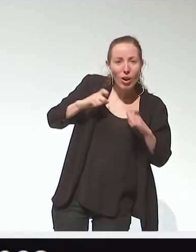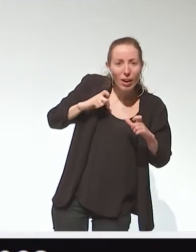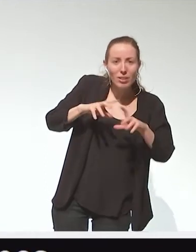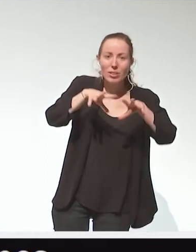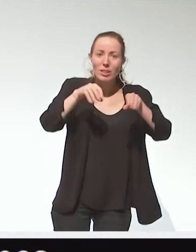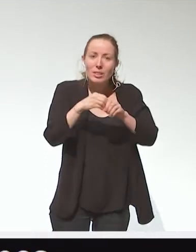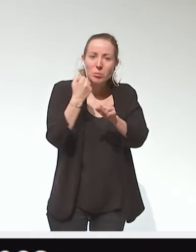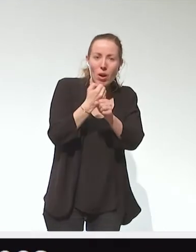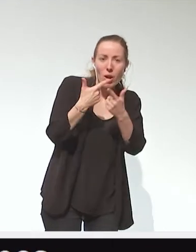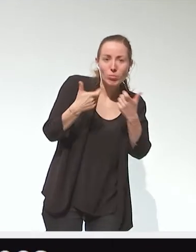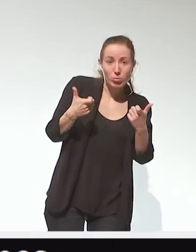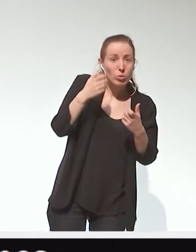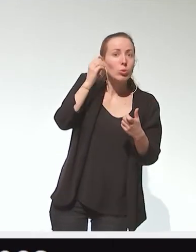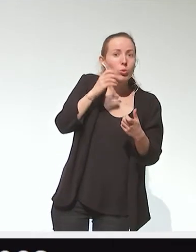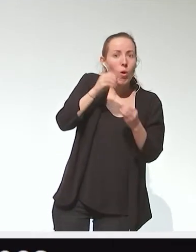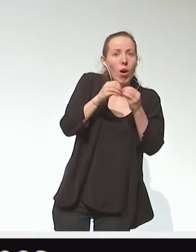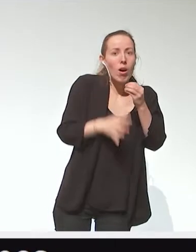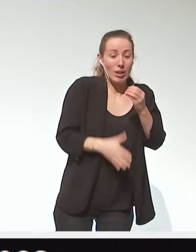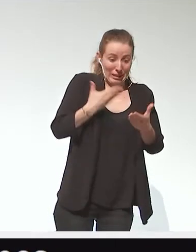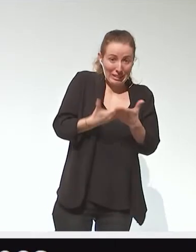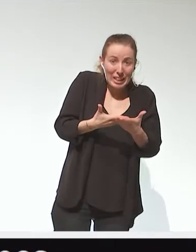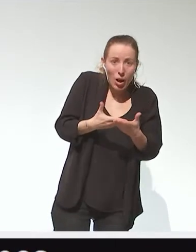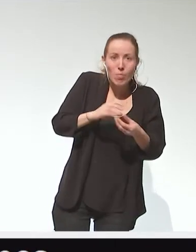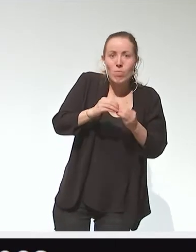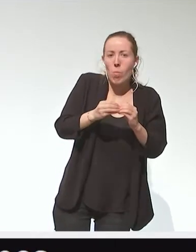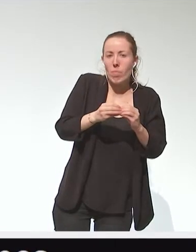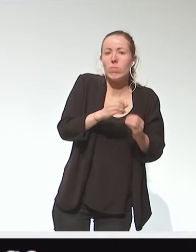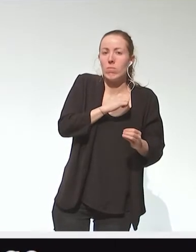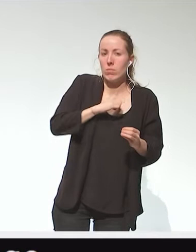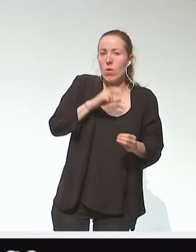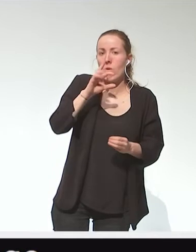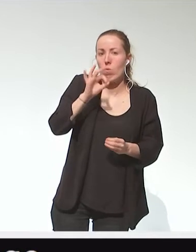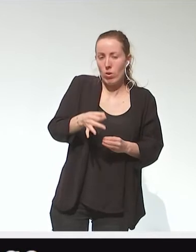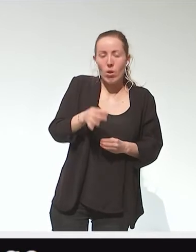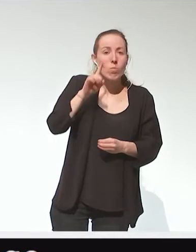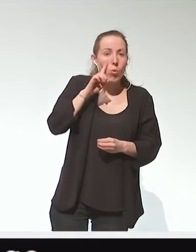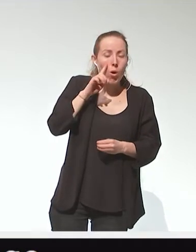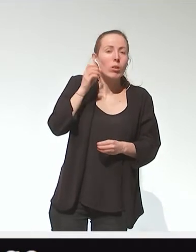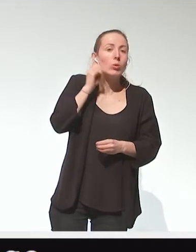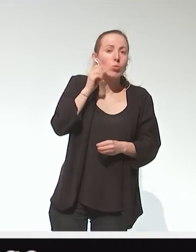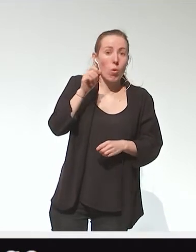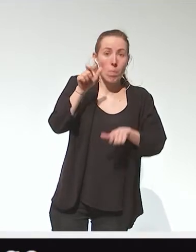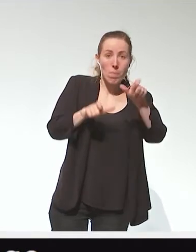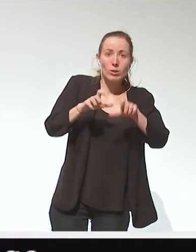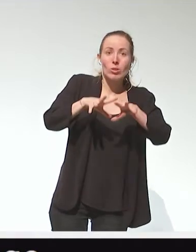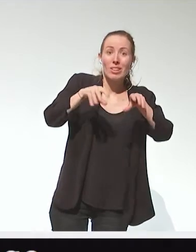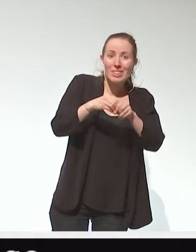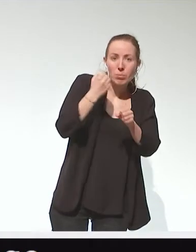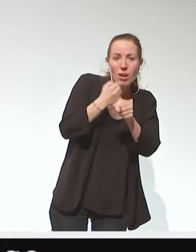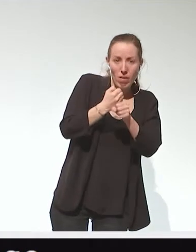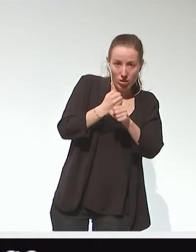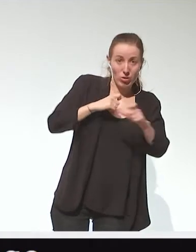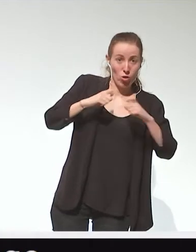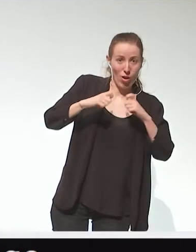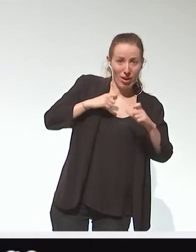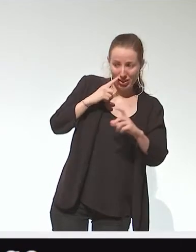with disability. And even if the employer is open to work with persons with